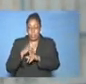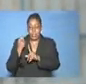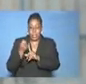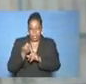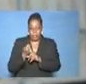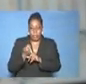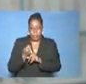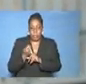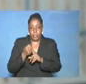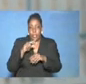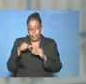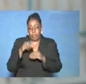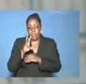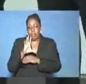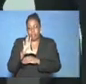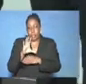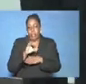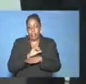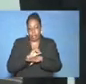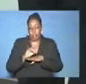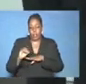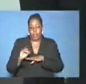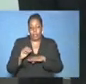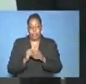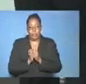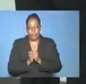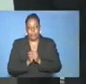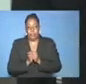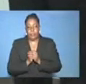want to target at about 65% occupancy. For the Bahamas Tonight, I'm Altavis Munnings.